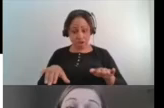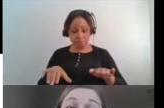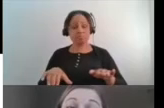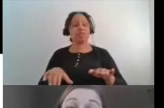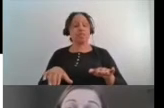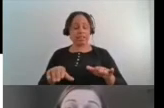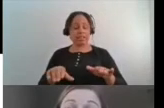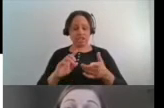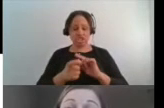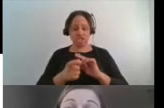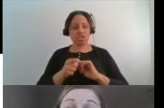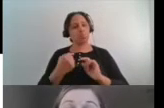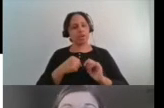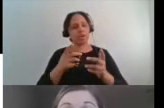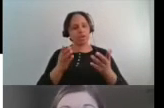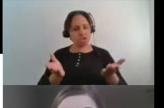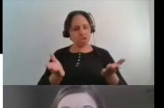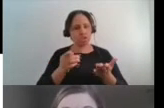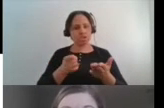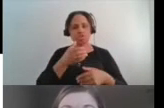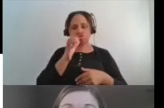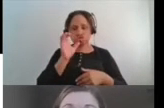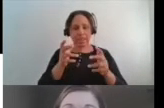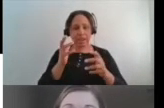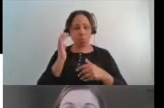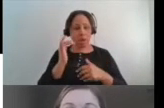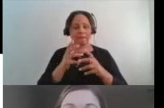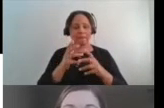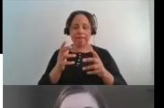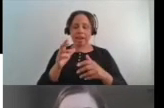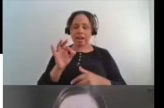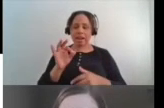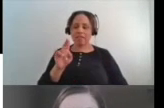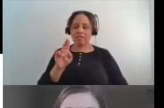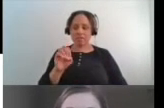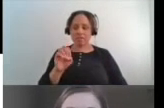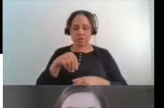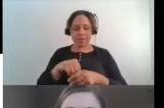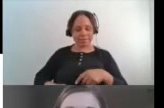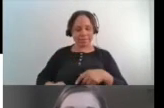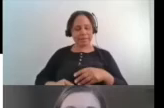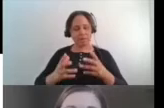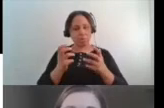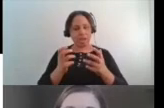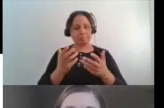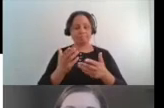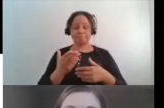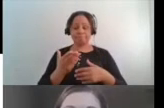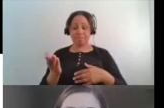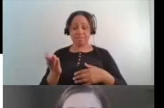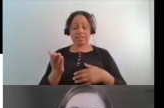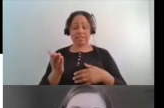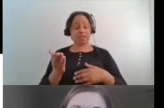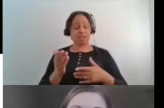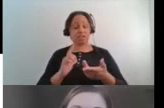that kidney well perfused with that fluid. So things may change in lifestyle afterwards as well, so they